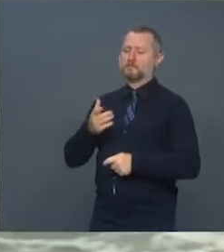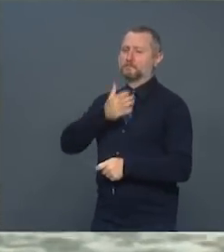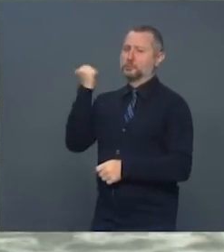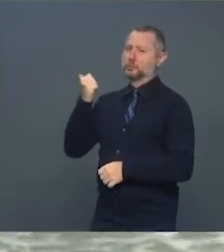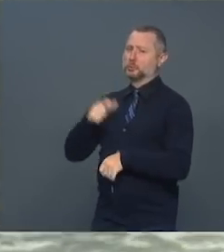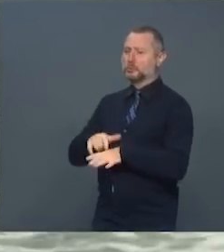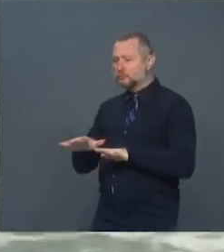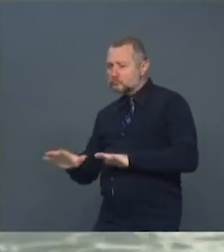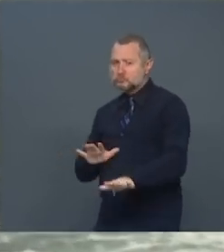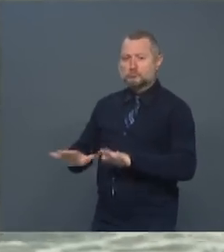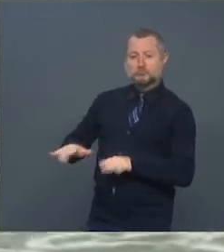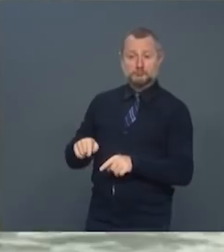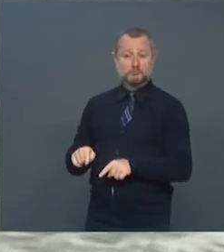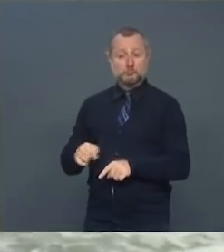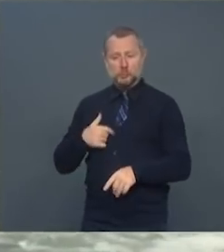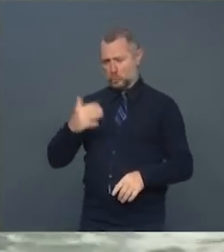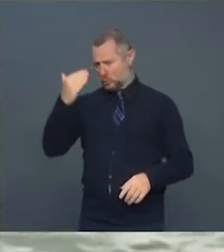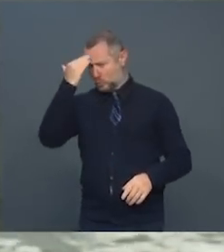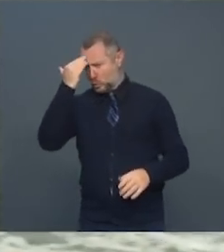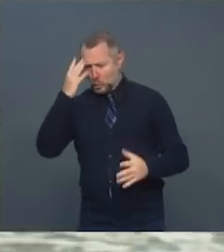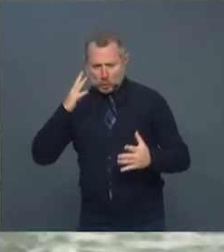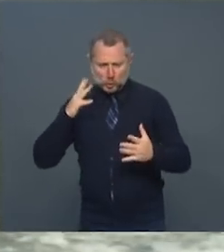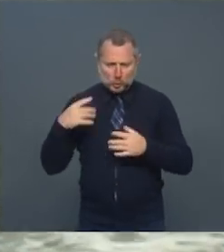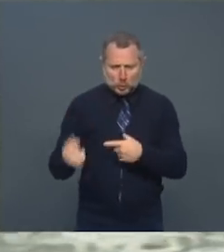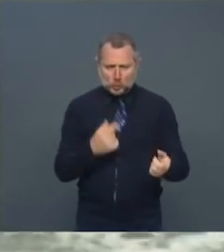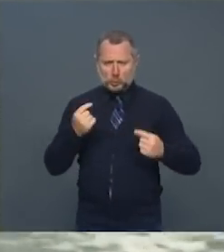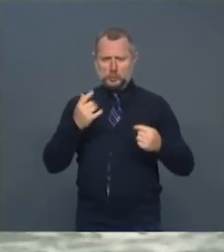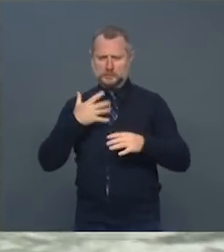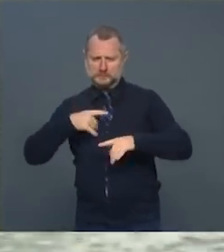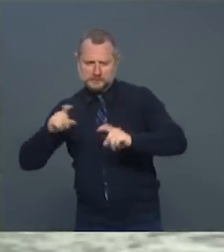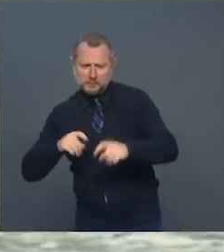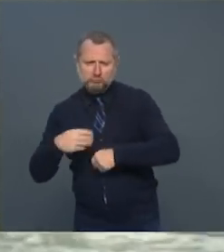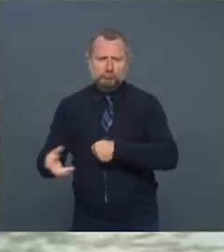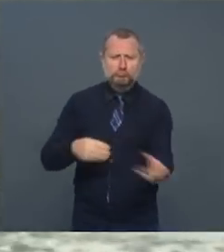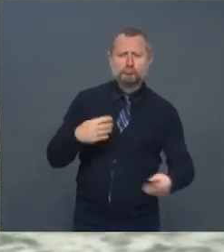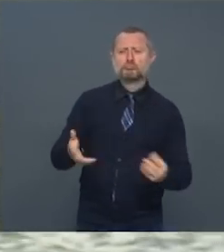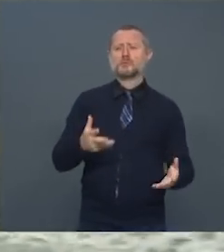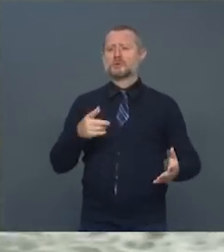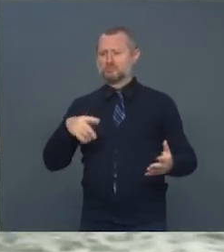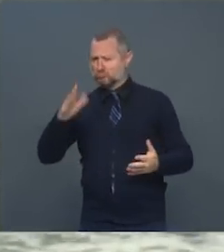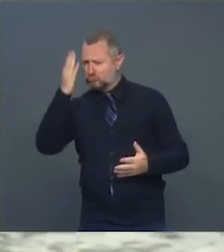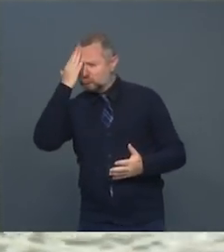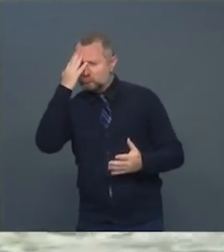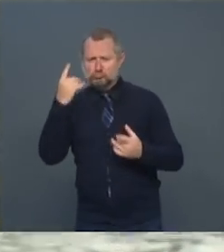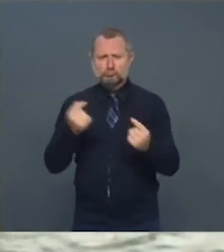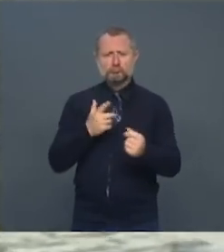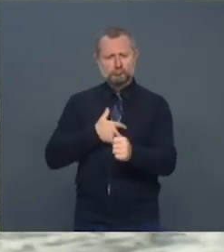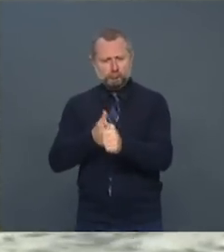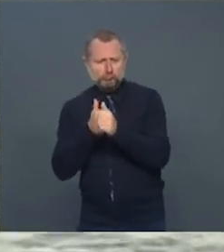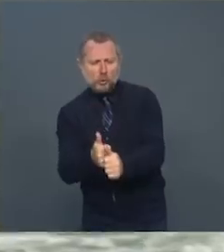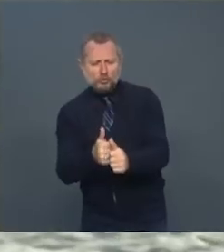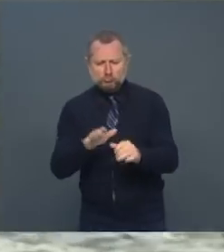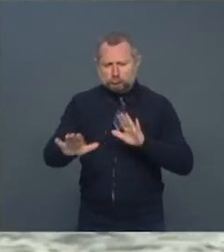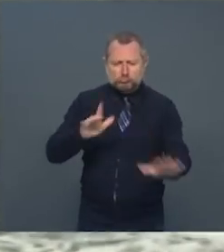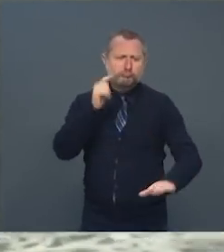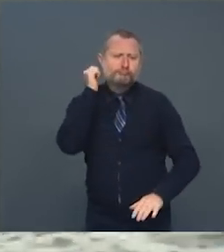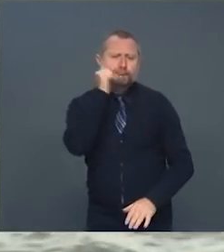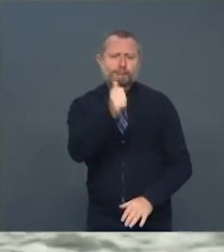we are informed, and we're taking the tests, and we're disciplined. What is the